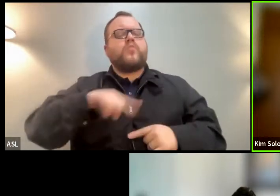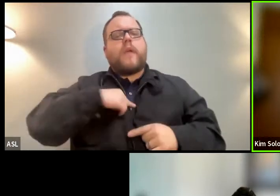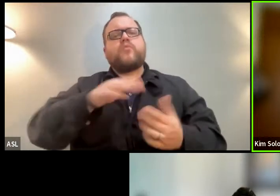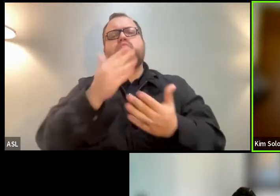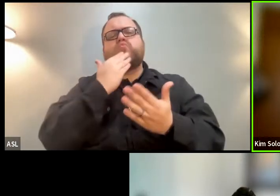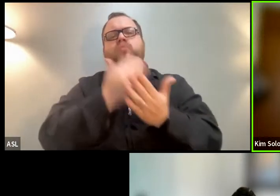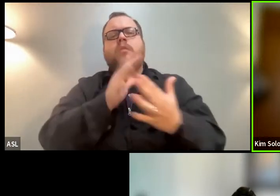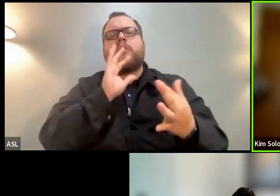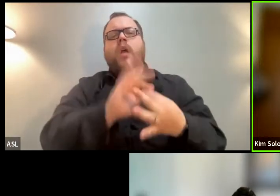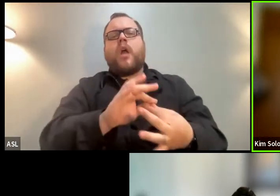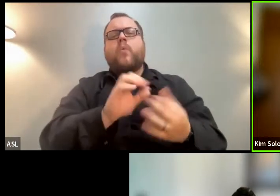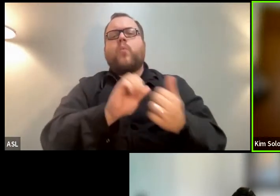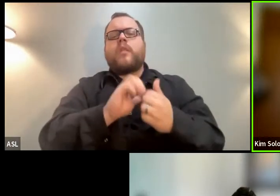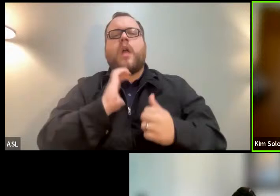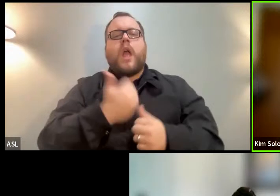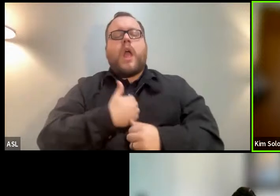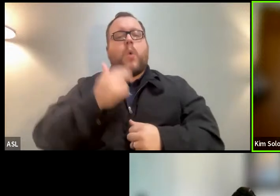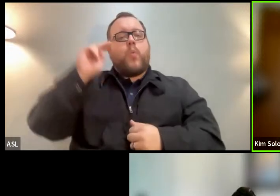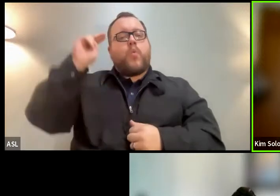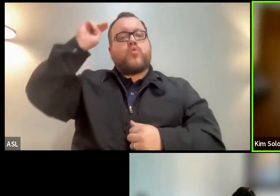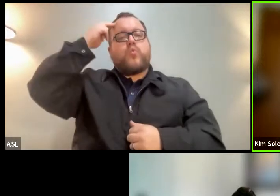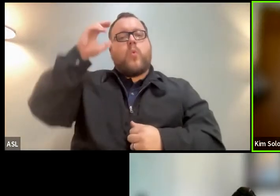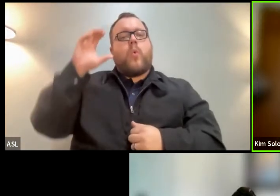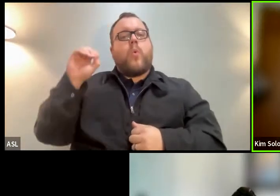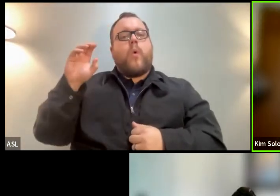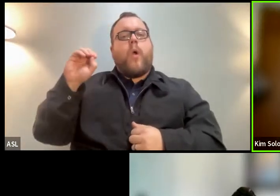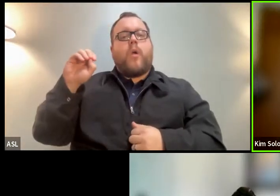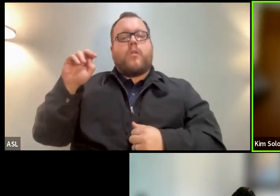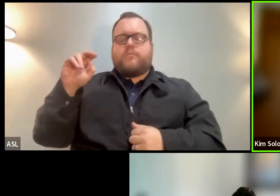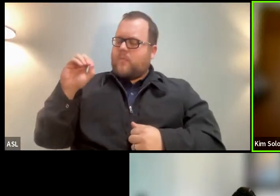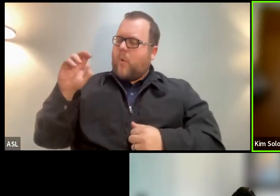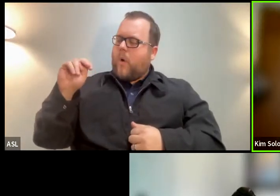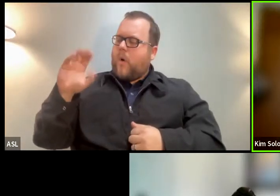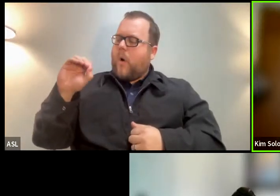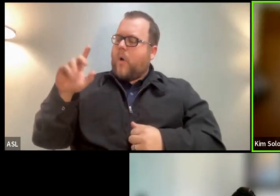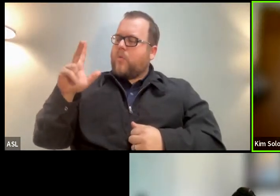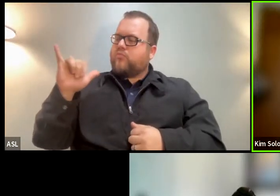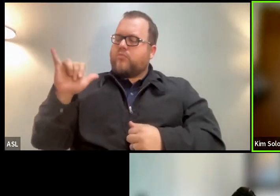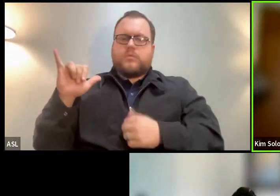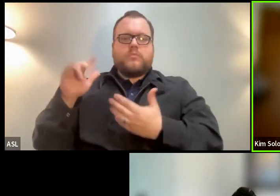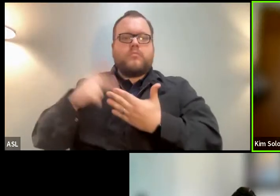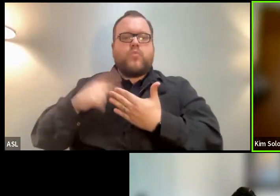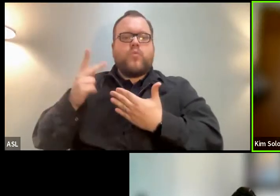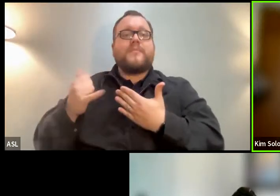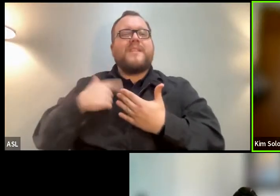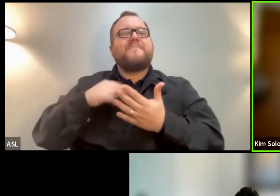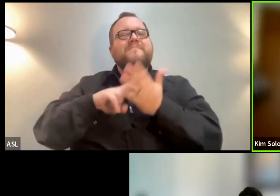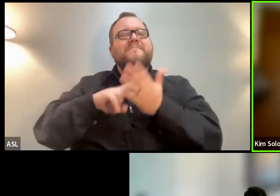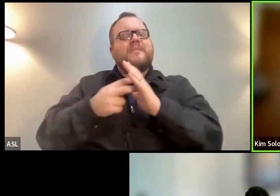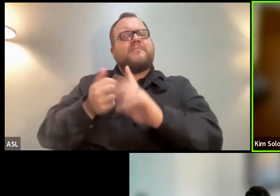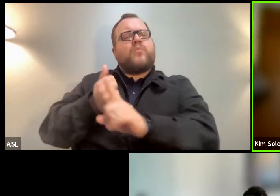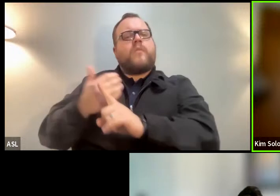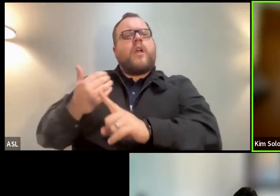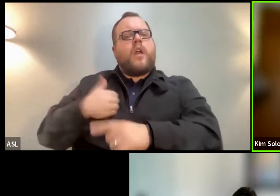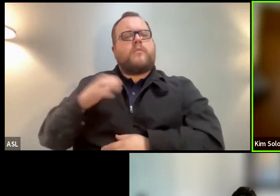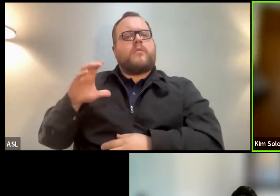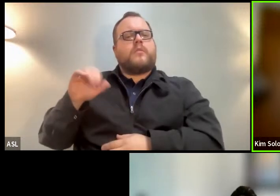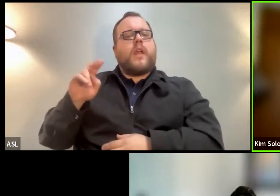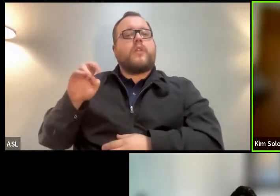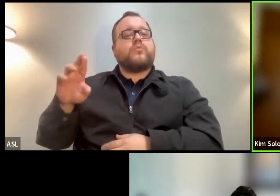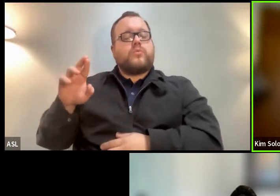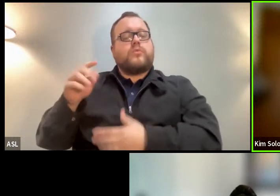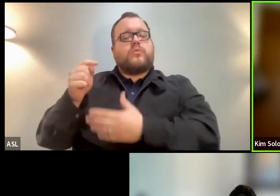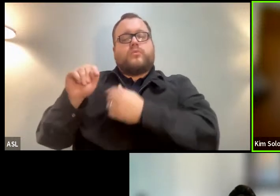our neuro-oncology program right now. So those clients who have had cancer treatment sometime in their youth and